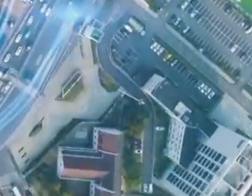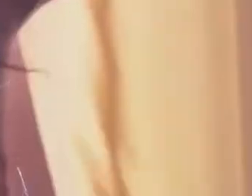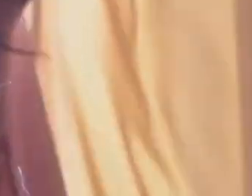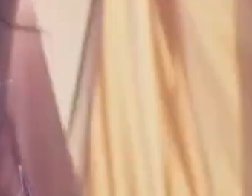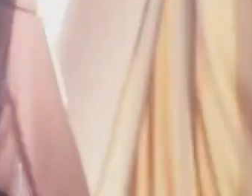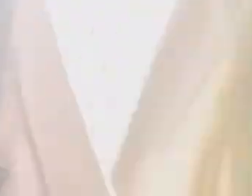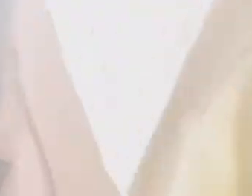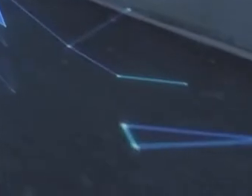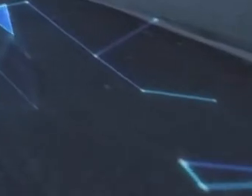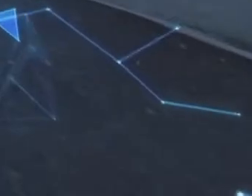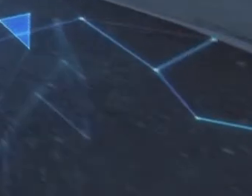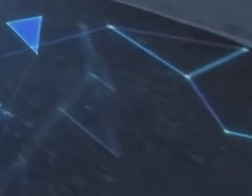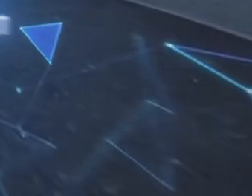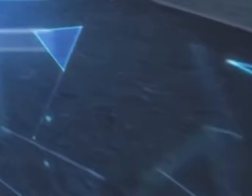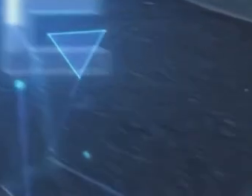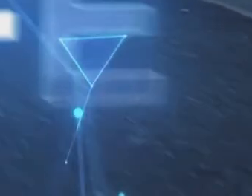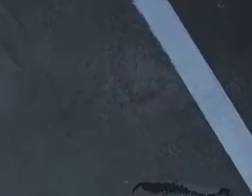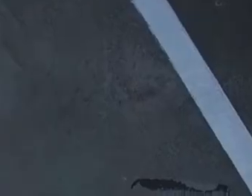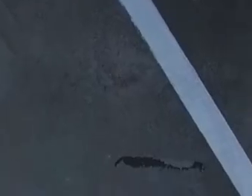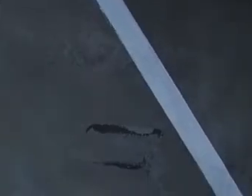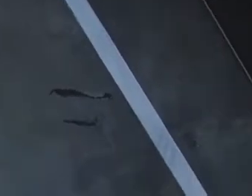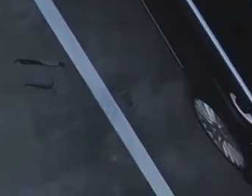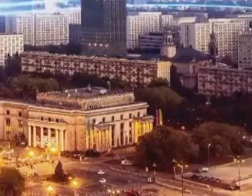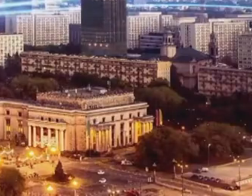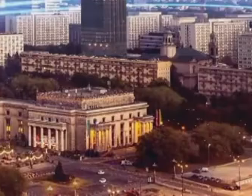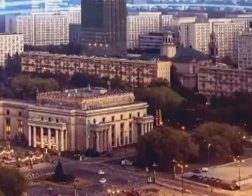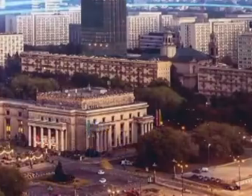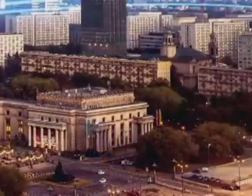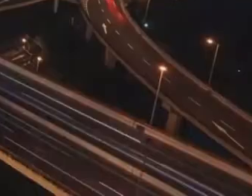We all need it to be open and safe.